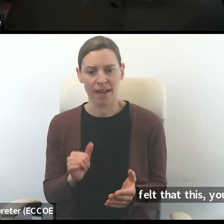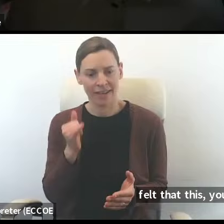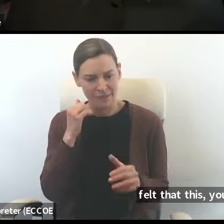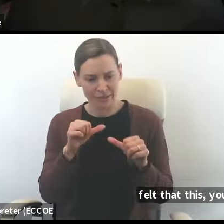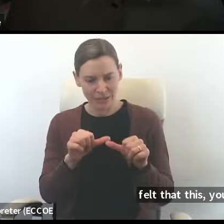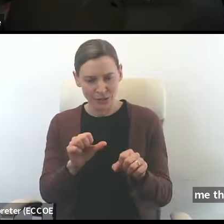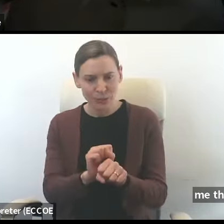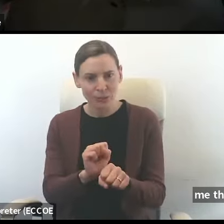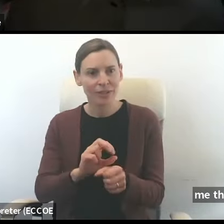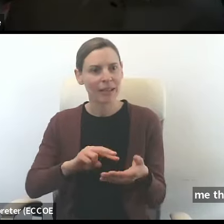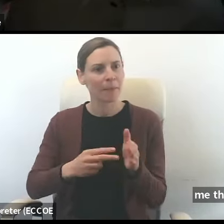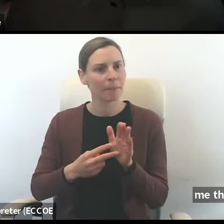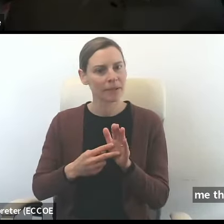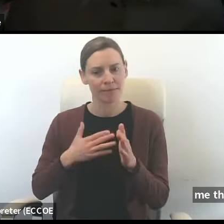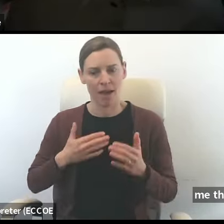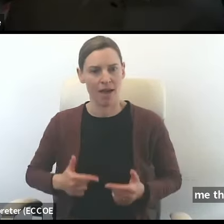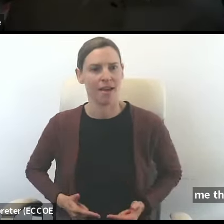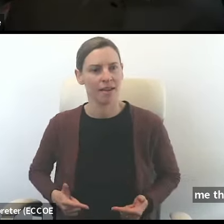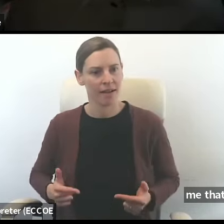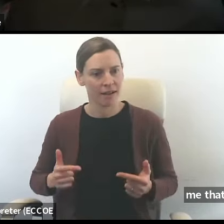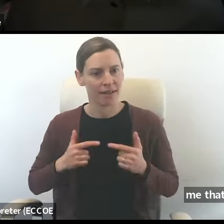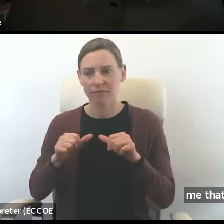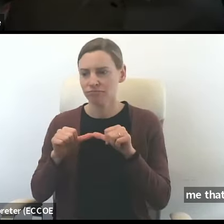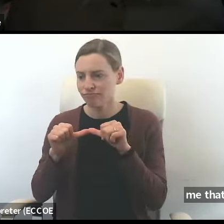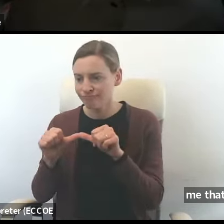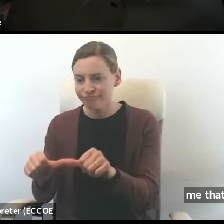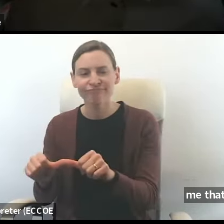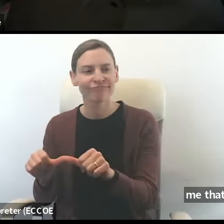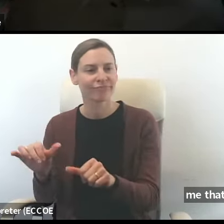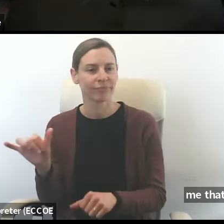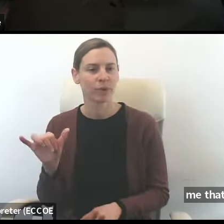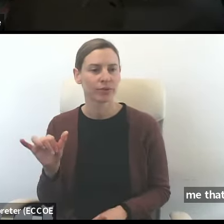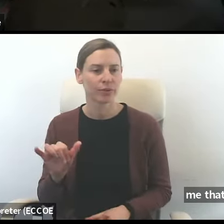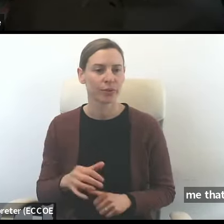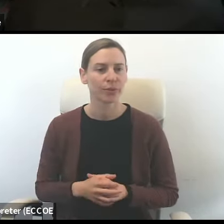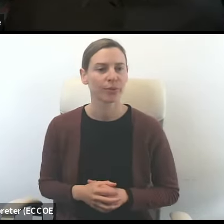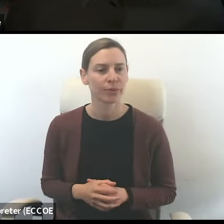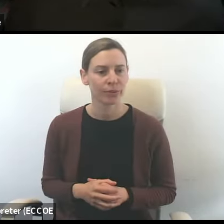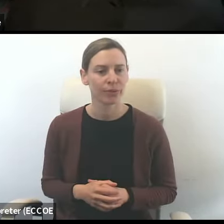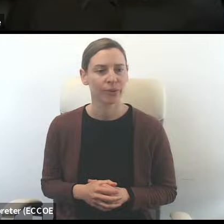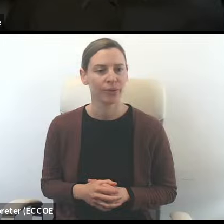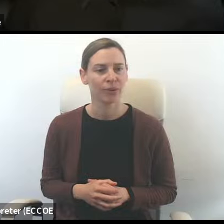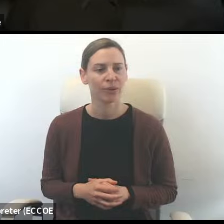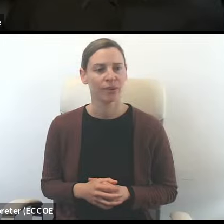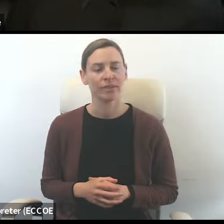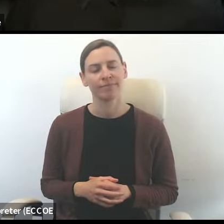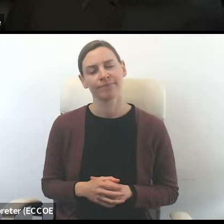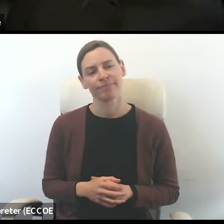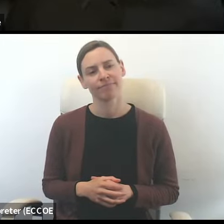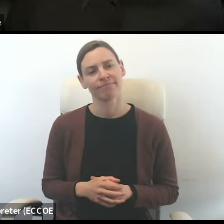going on. That this this activity where I felt the most